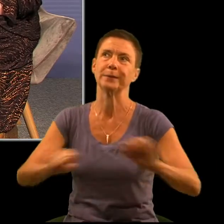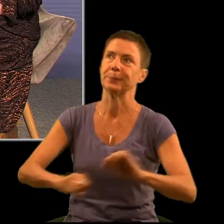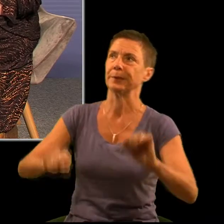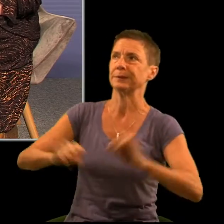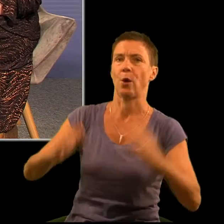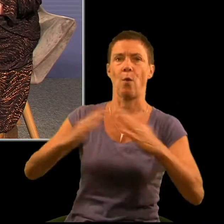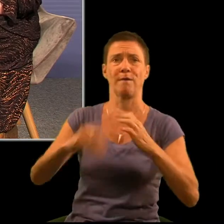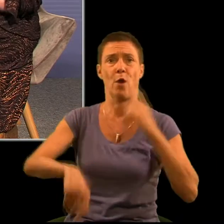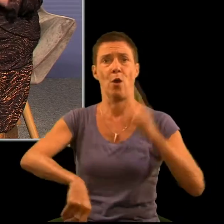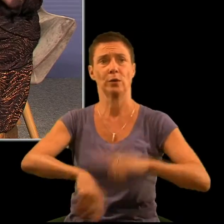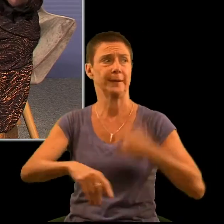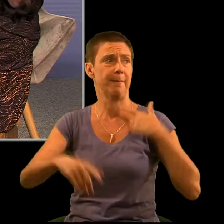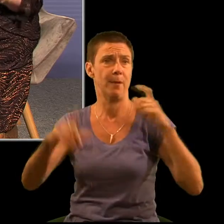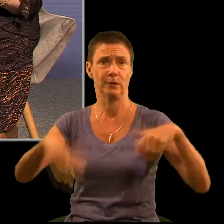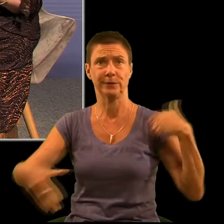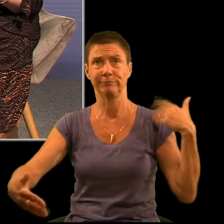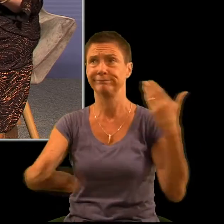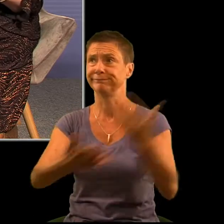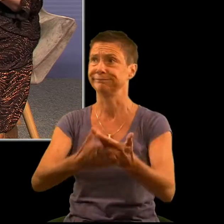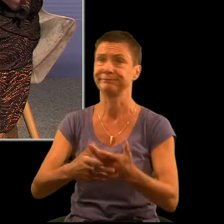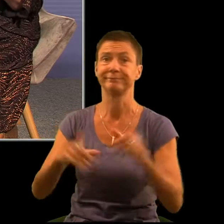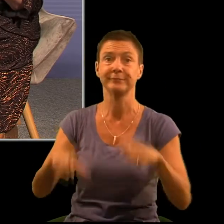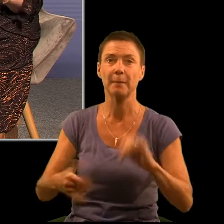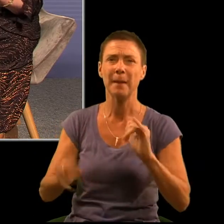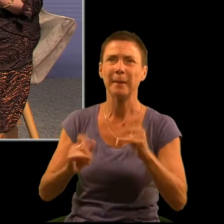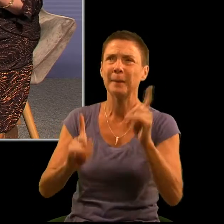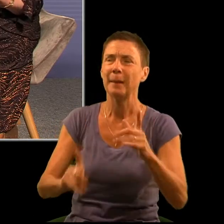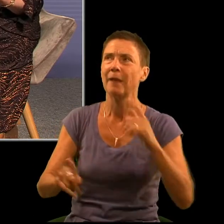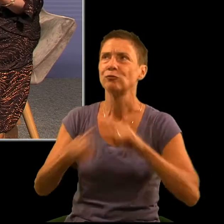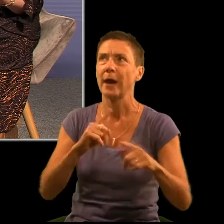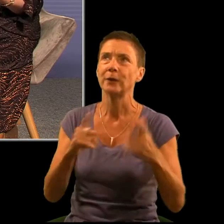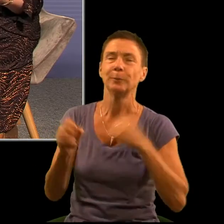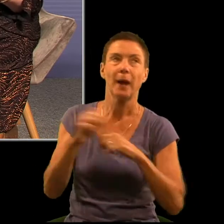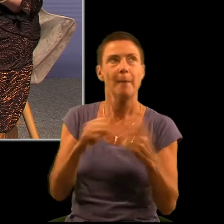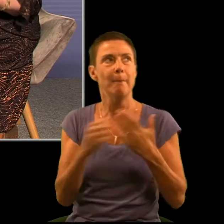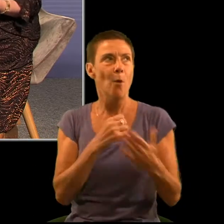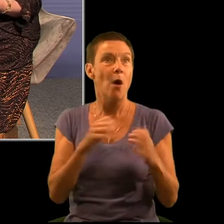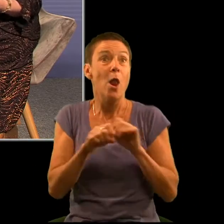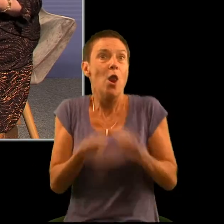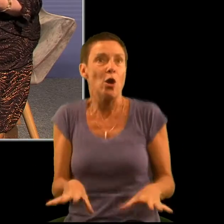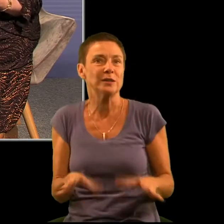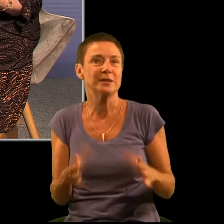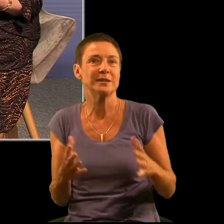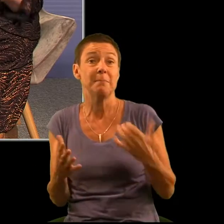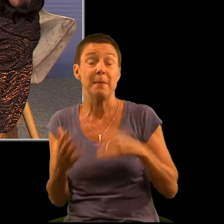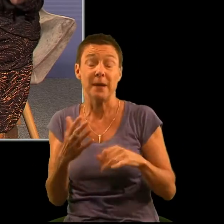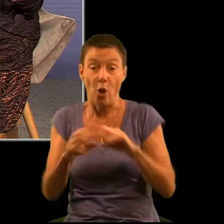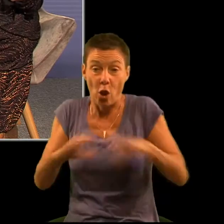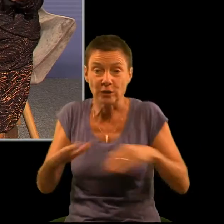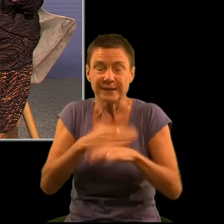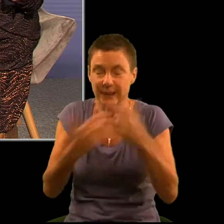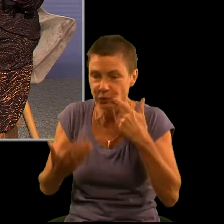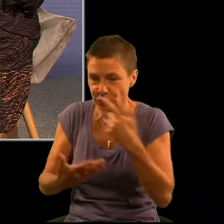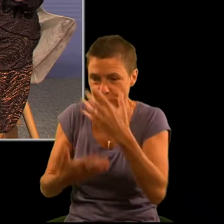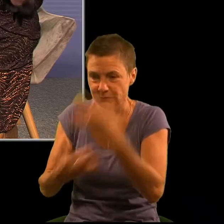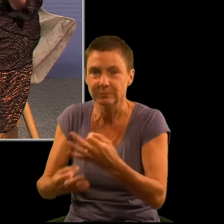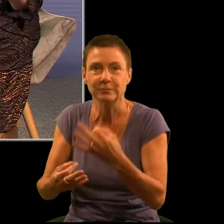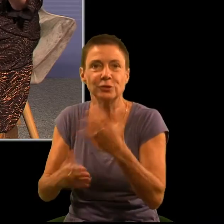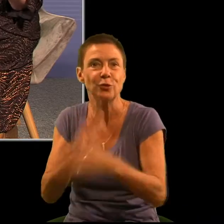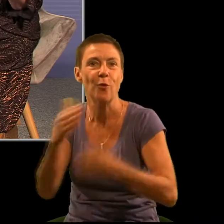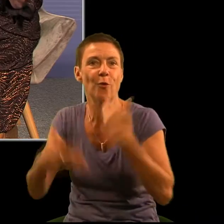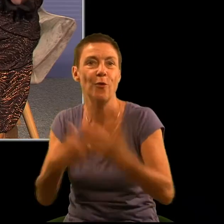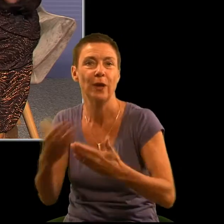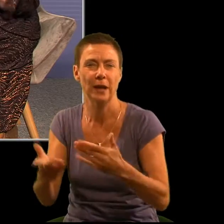And maybe they might have been looking for some opportunities to get lost during lockdown in a brilliant story. And I wanted to ask you,